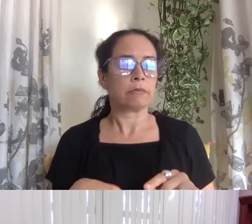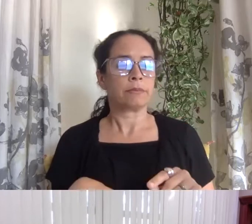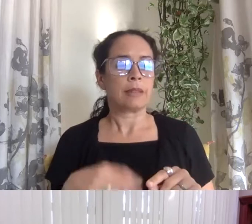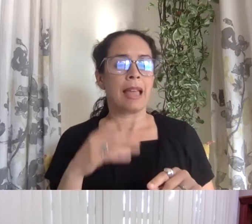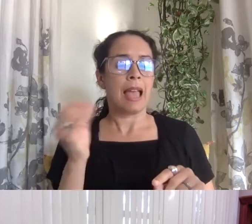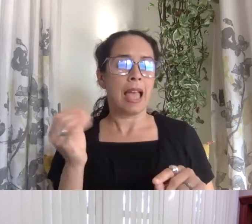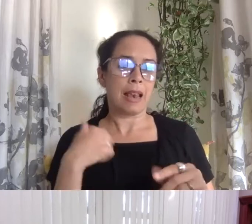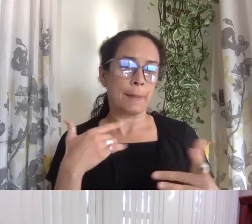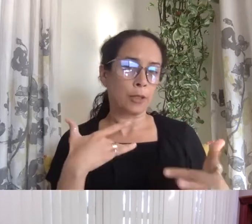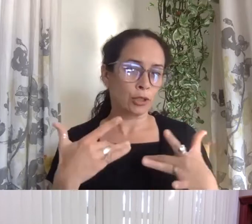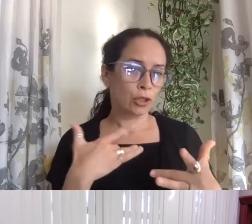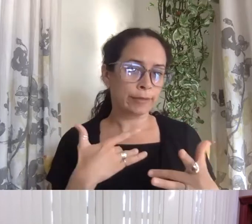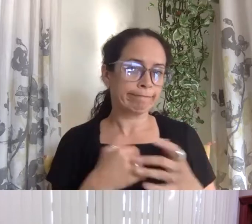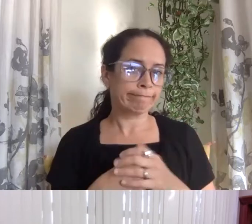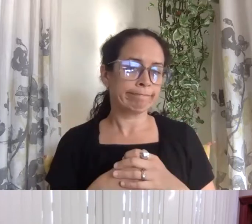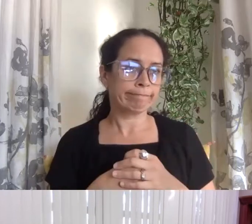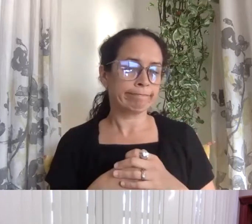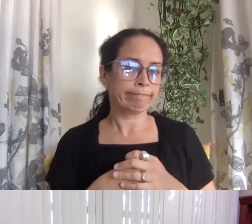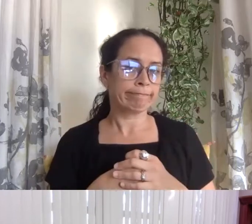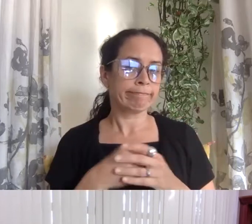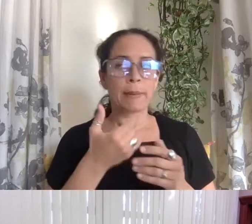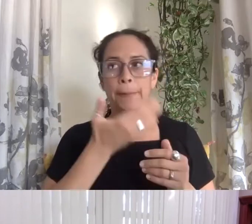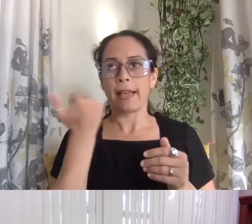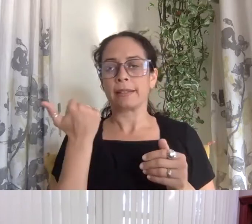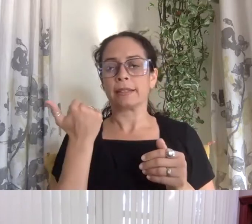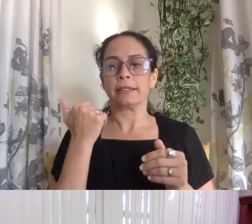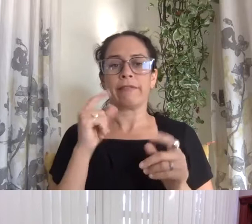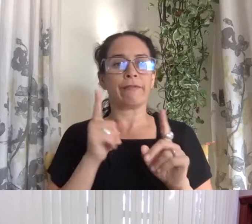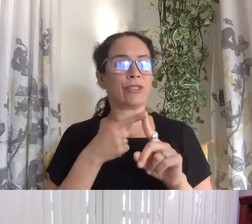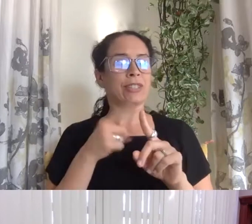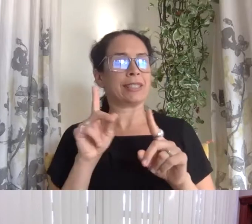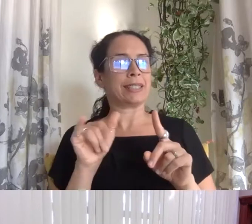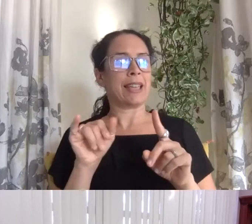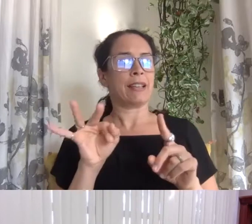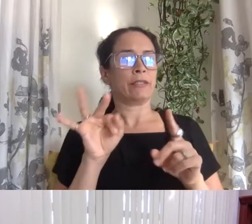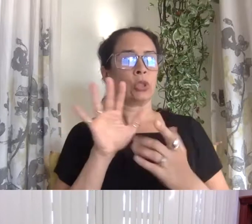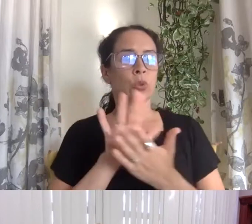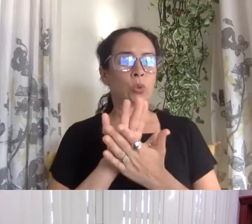And I am concerned because the first day of school is tomorrow.